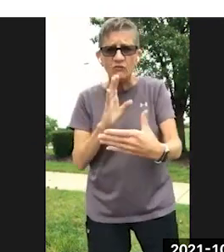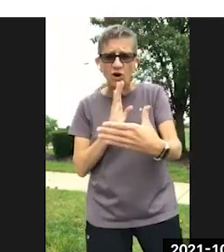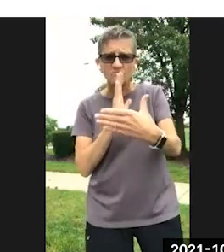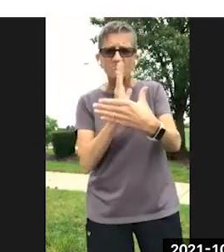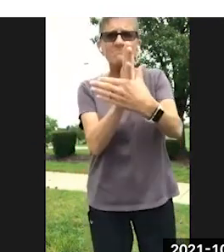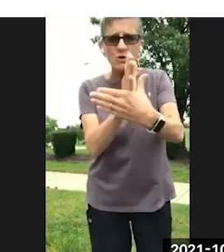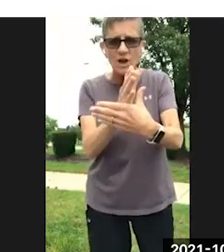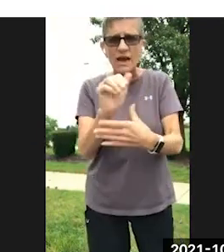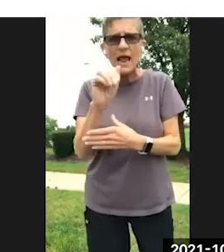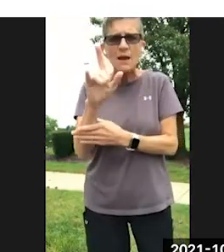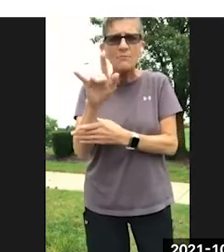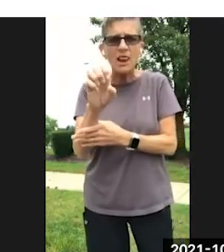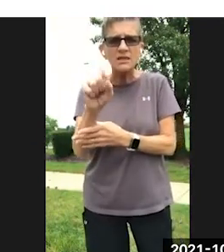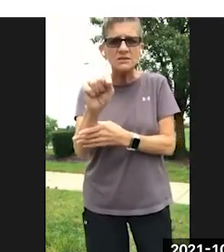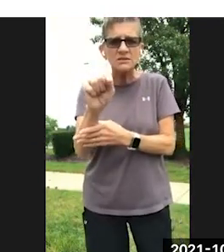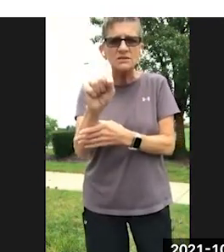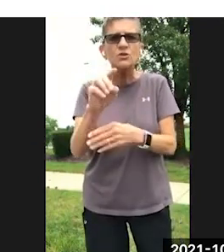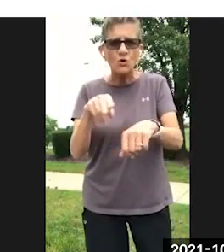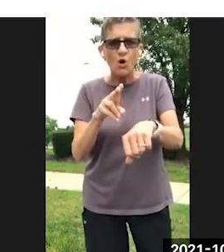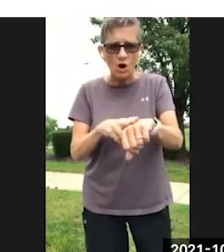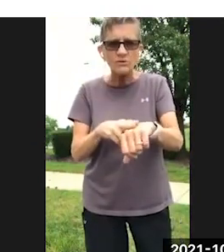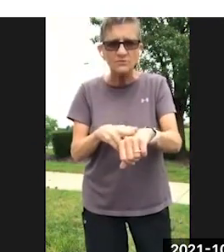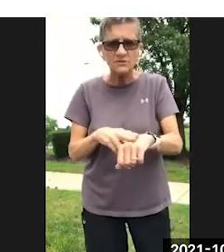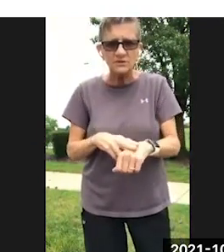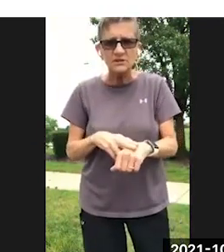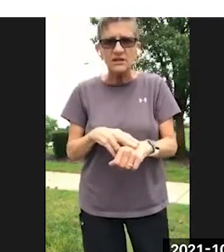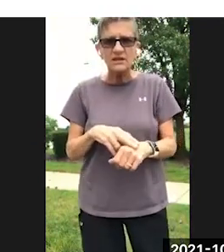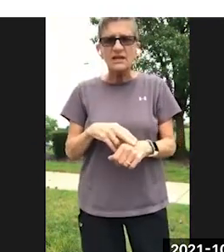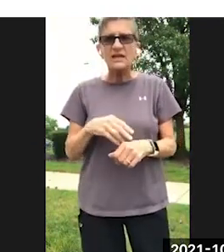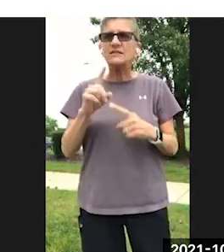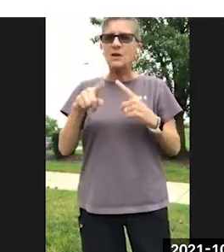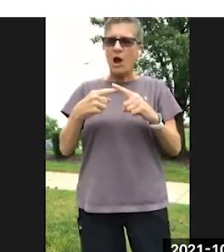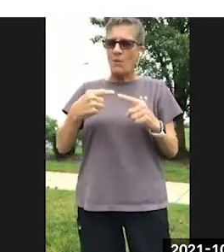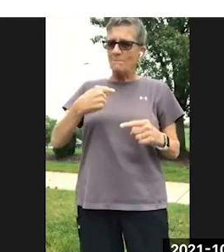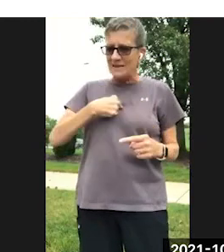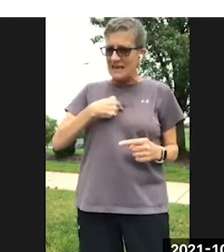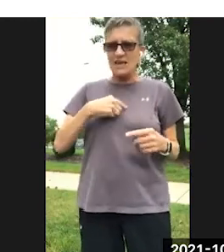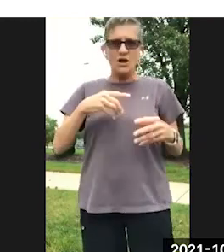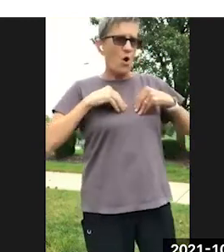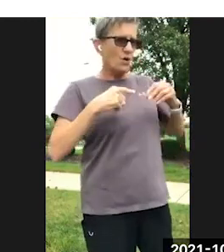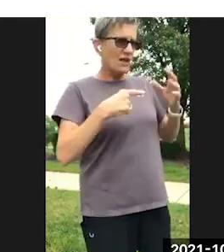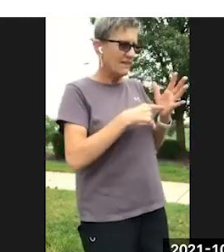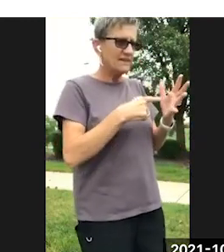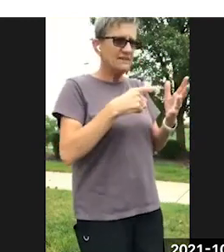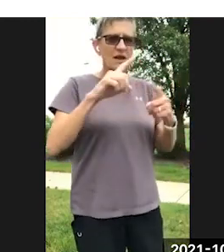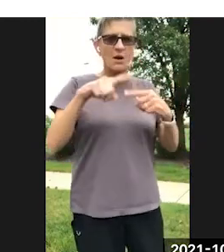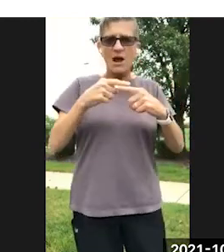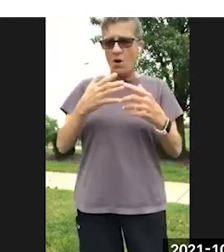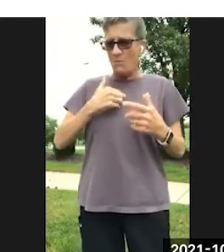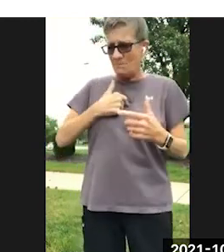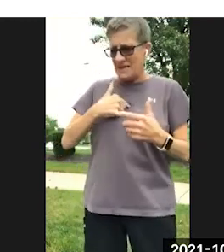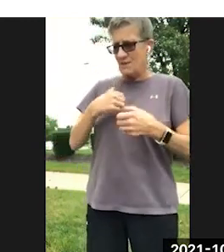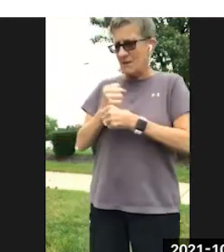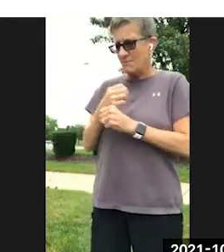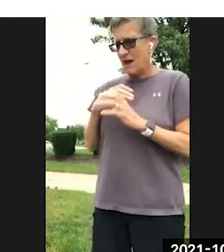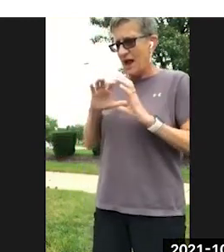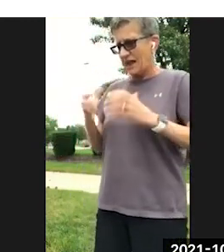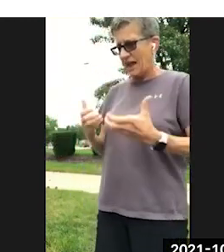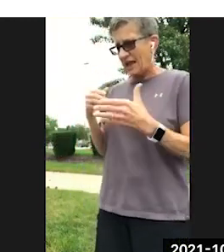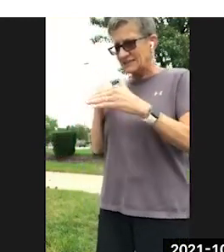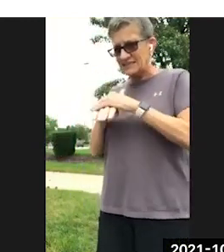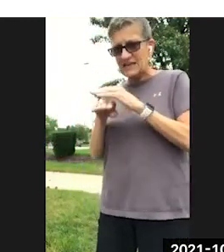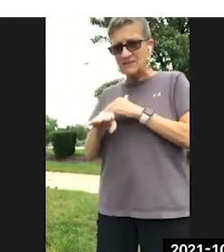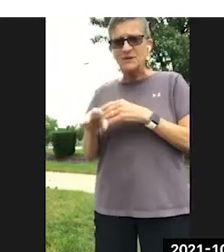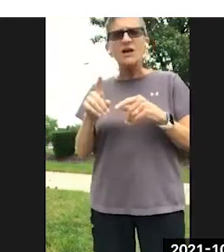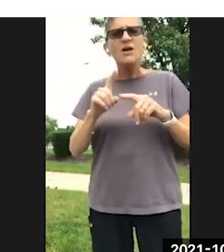norms, so that it's about me taking ownership and me making my class more accessible, which is not to say that SSD doesn't play a huge role,